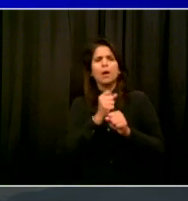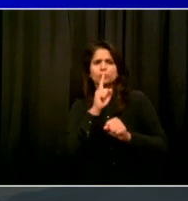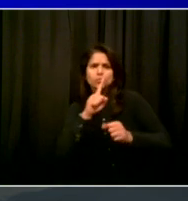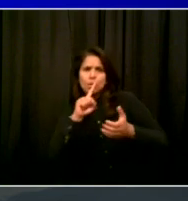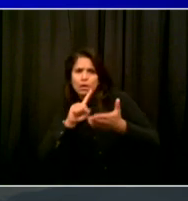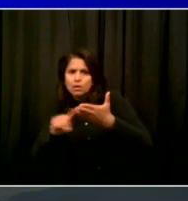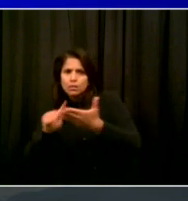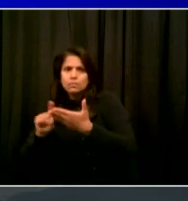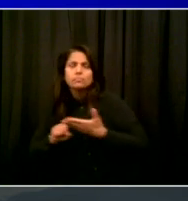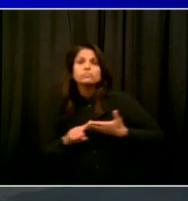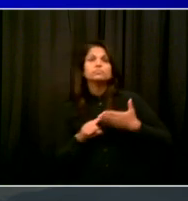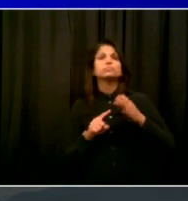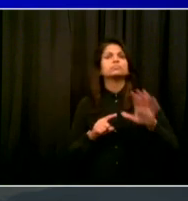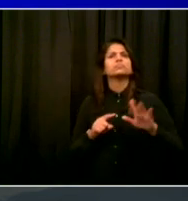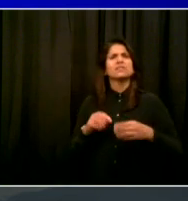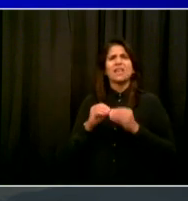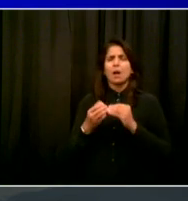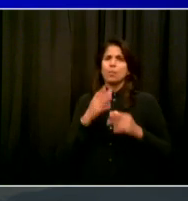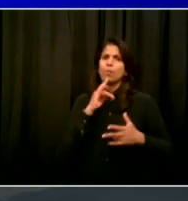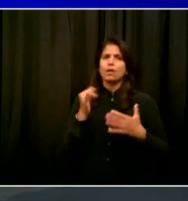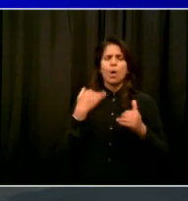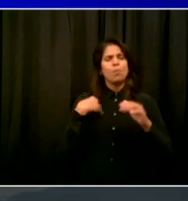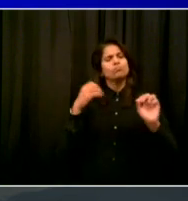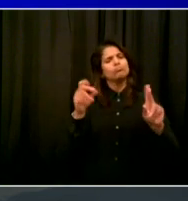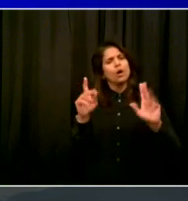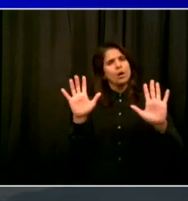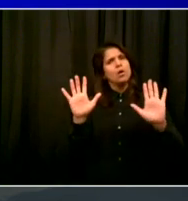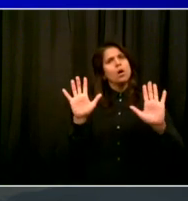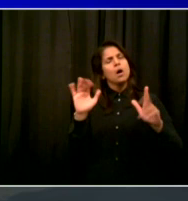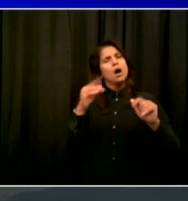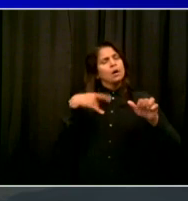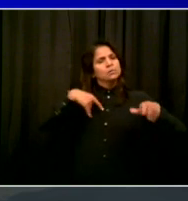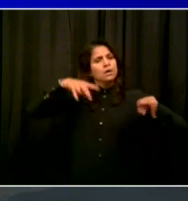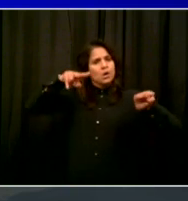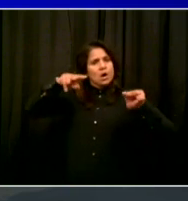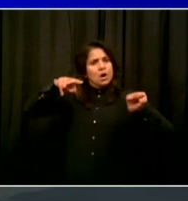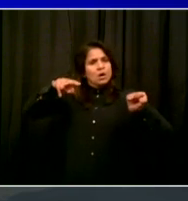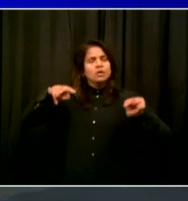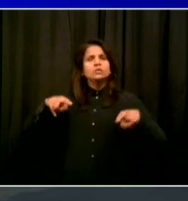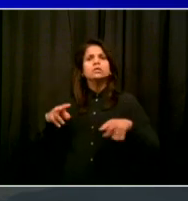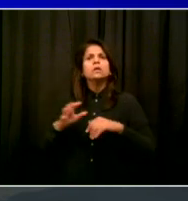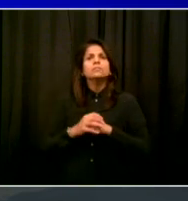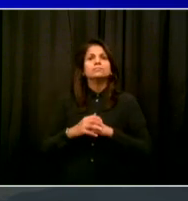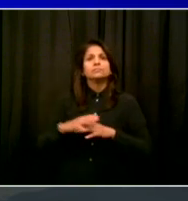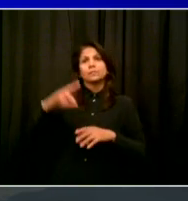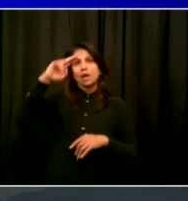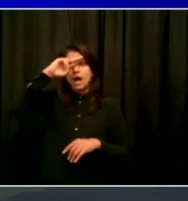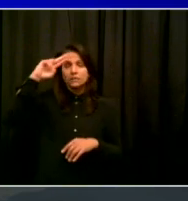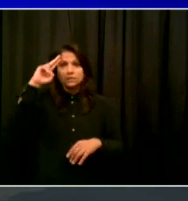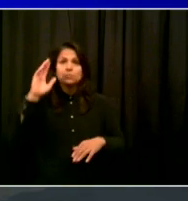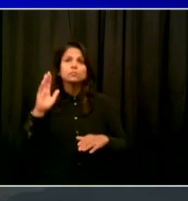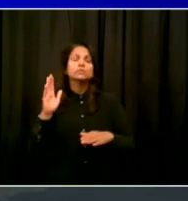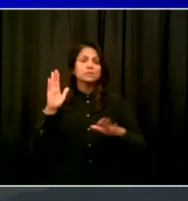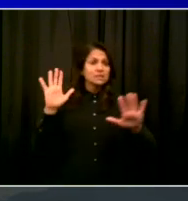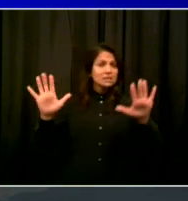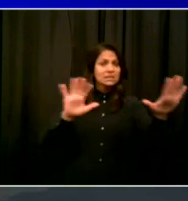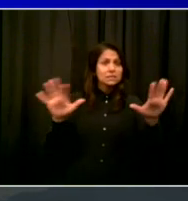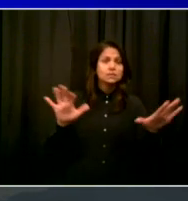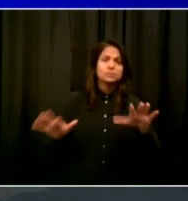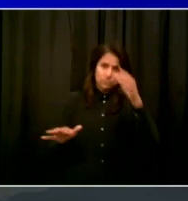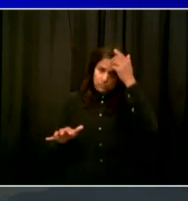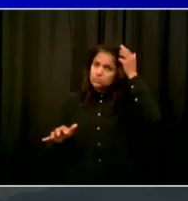we can manage right now. Well, I'm thinking about the human reality. Anyone who goes into the hospital is dealing with a serious problem. We can't see that continue to